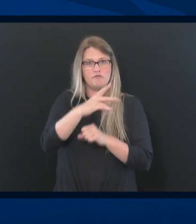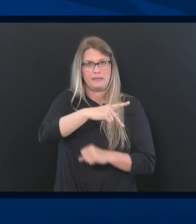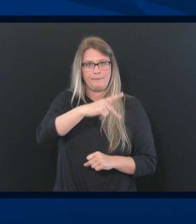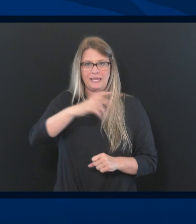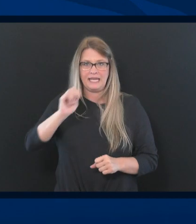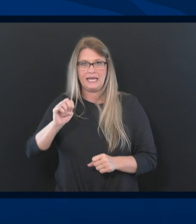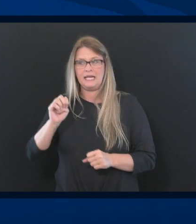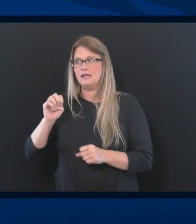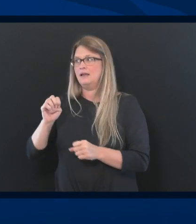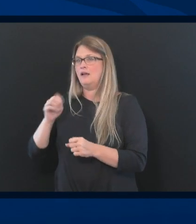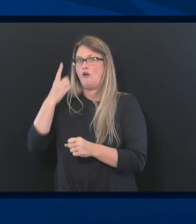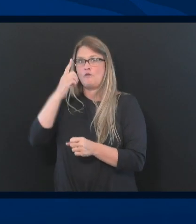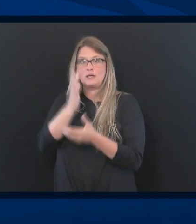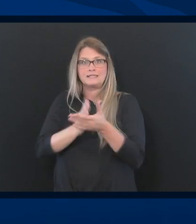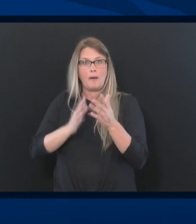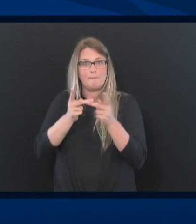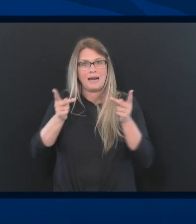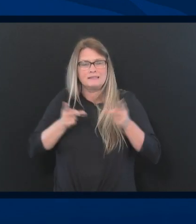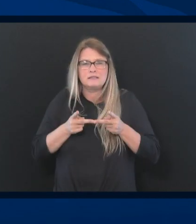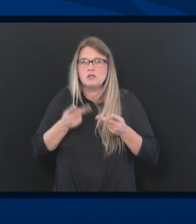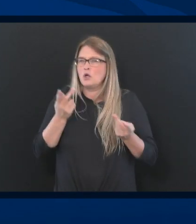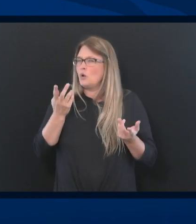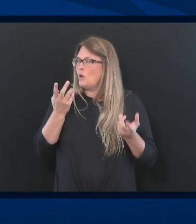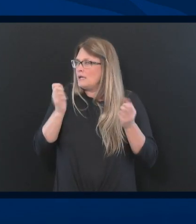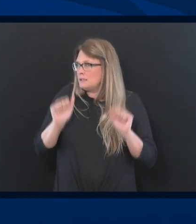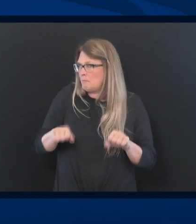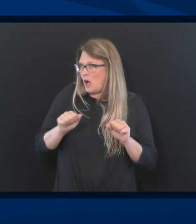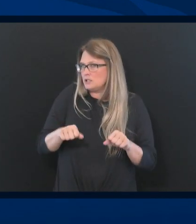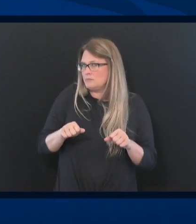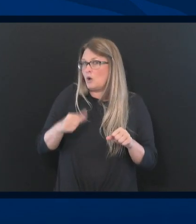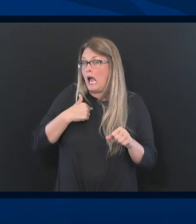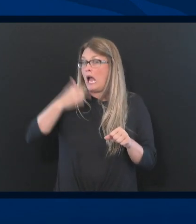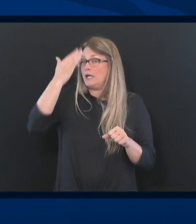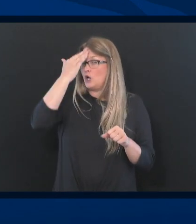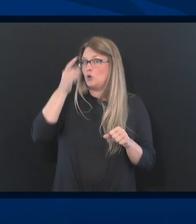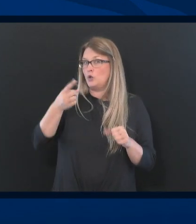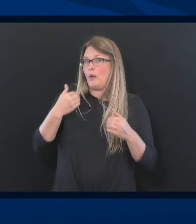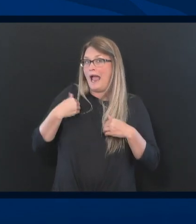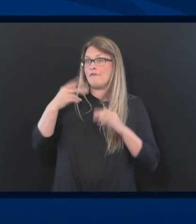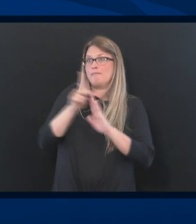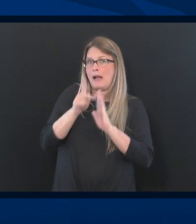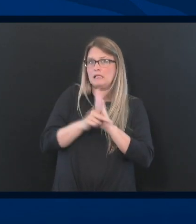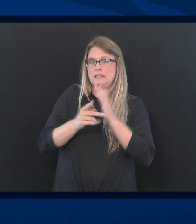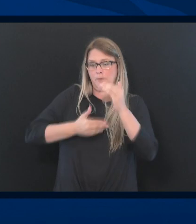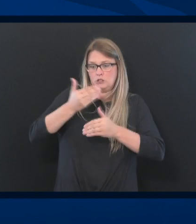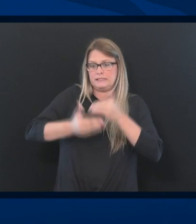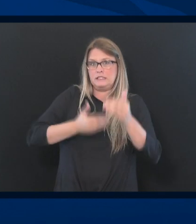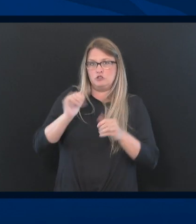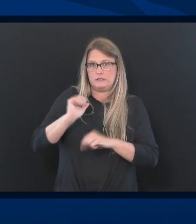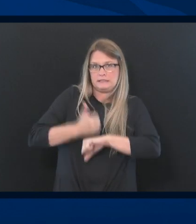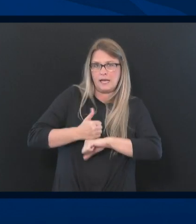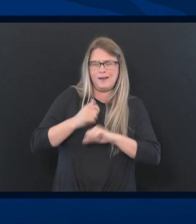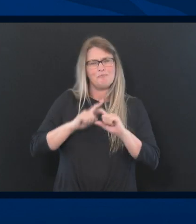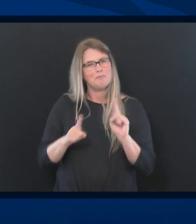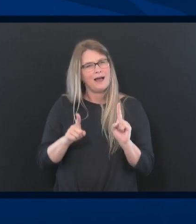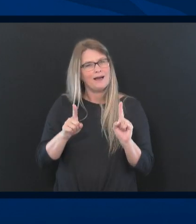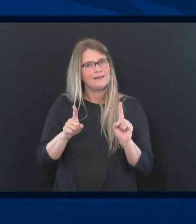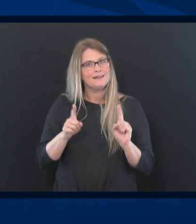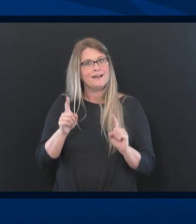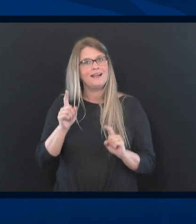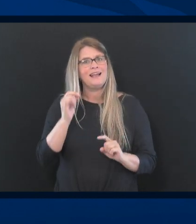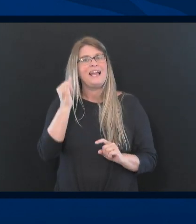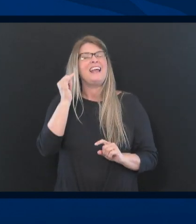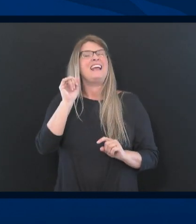other places are not. Is it possible, I know that you guys have said you have policies and procedures in place, but is it possible that